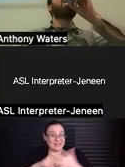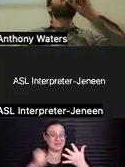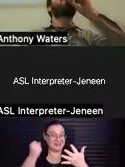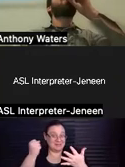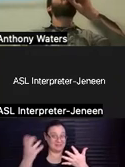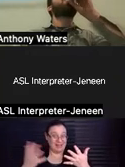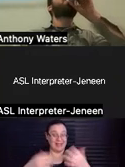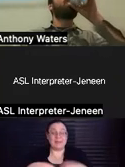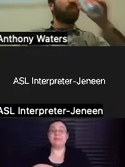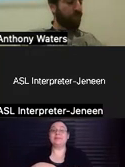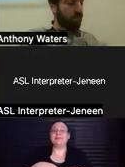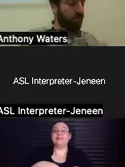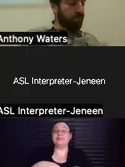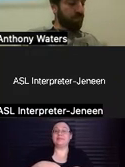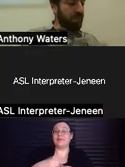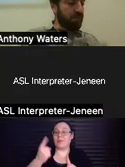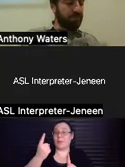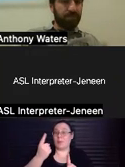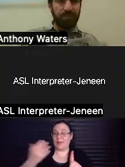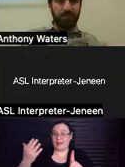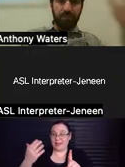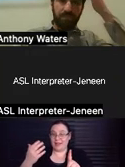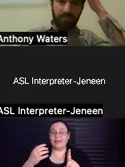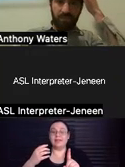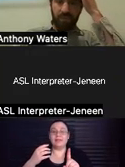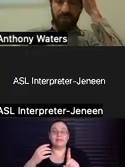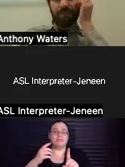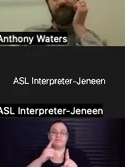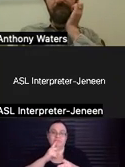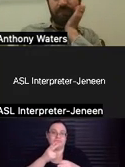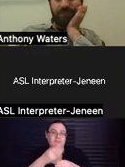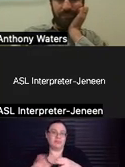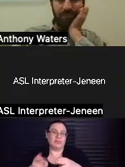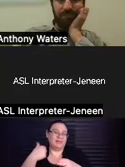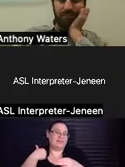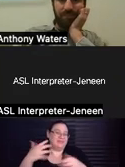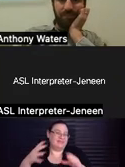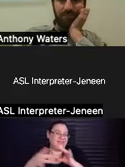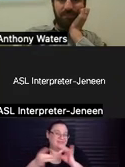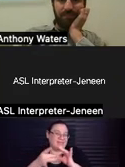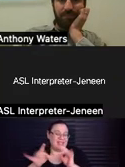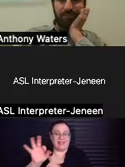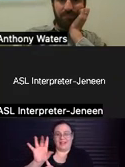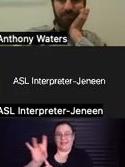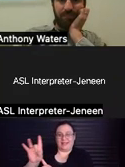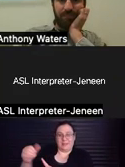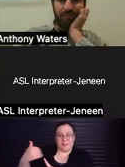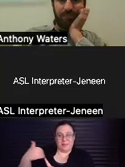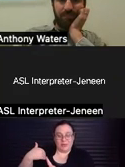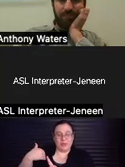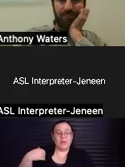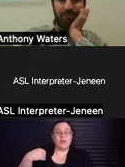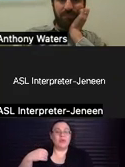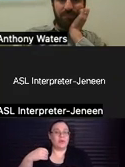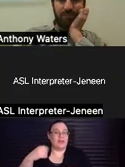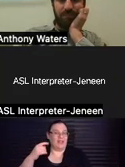So one thing that just really quick, since you mentioned 988, And I think this is a